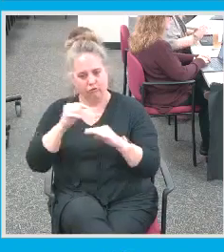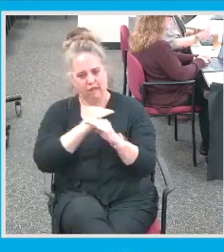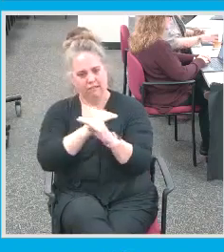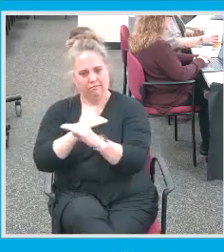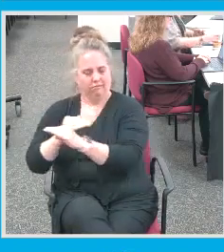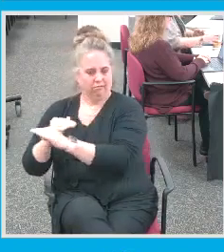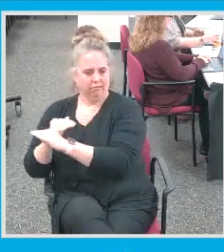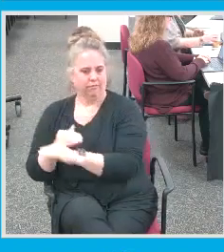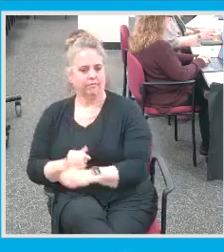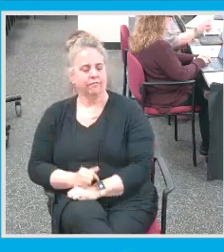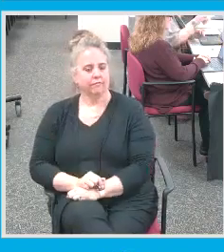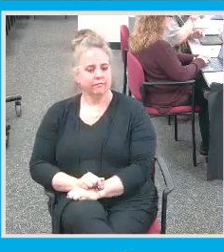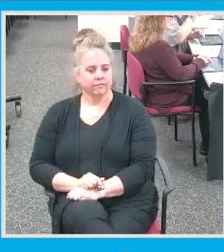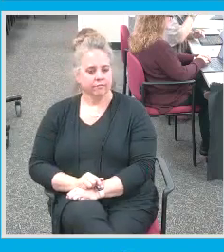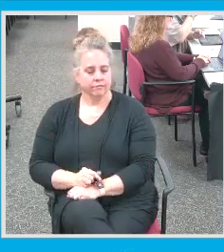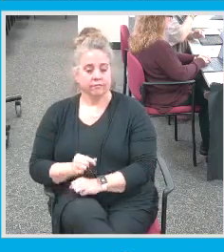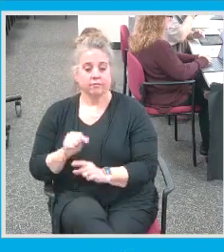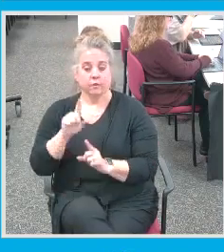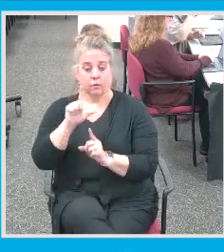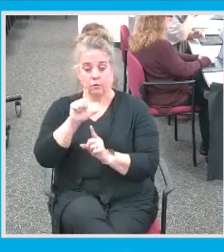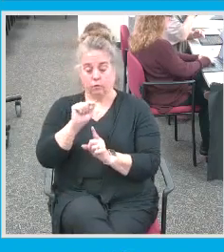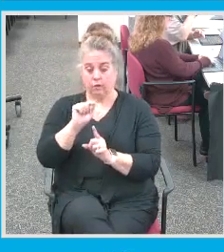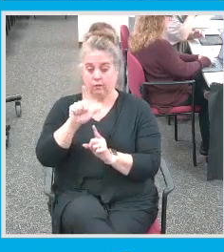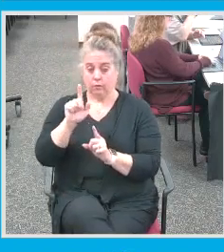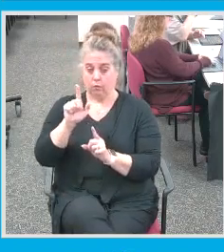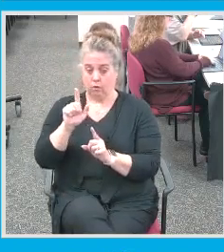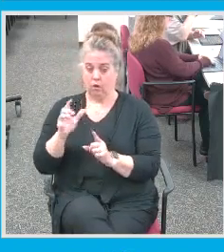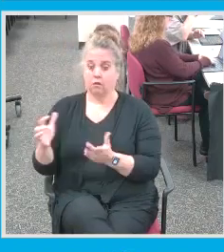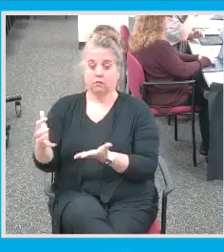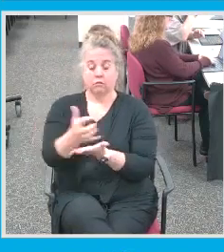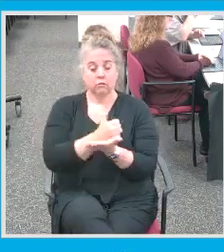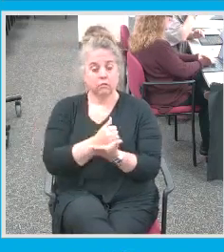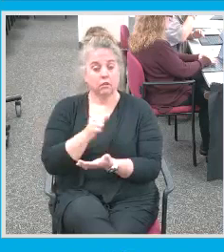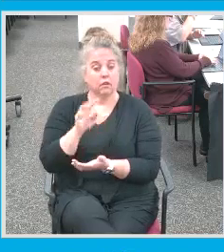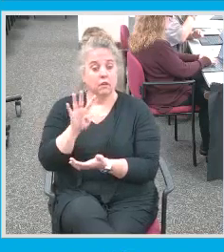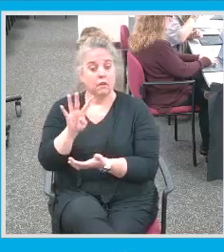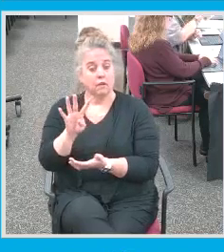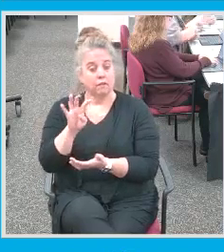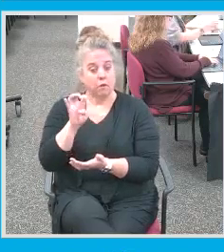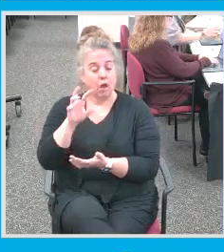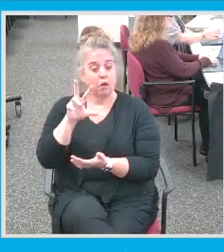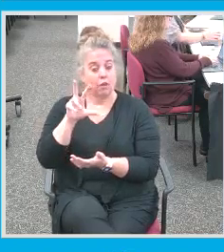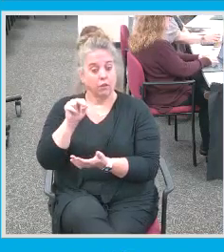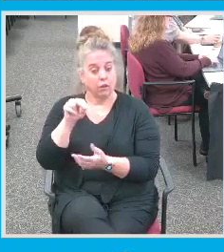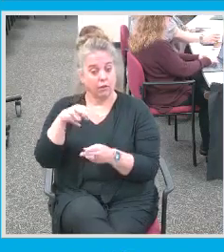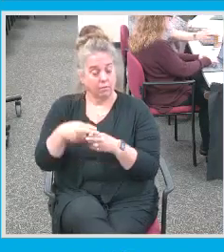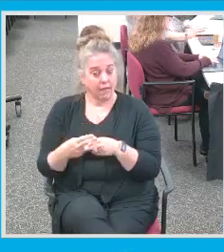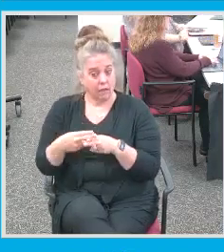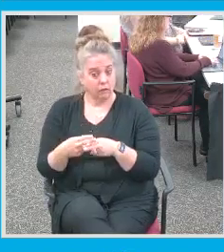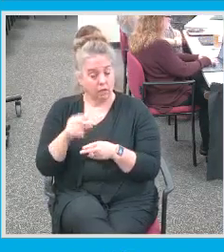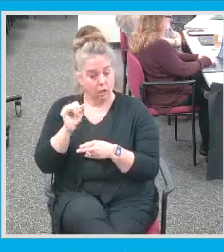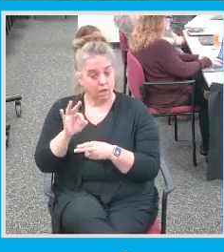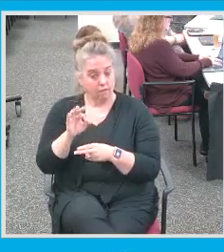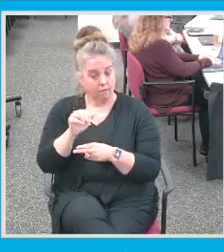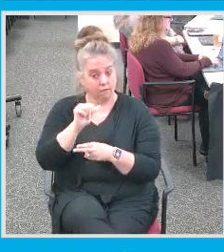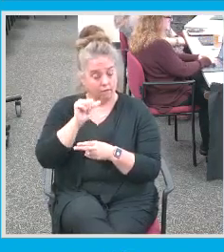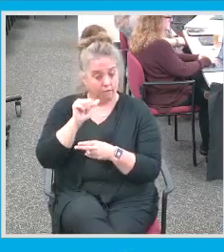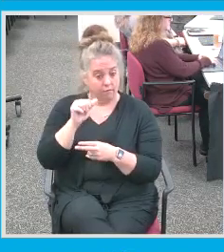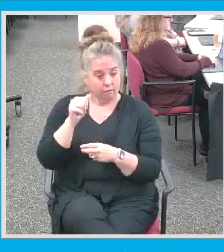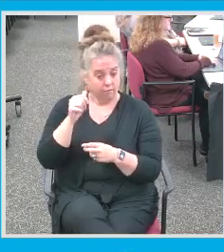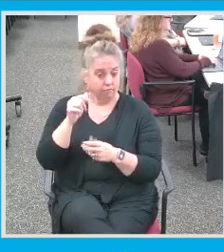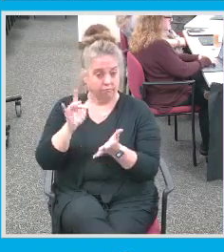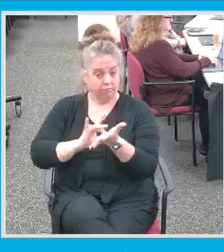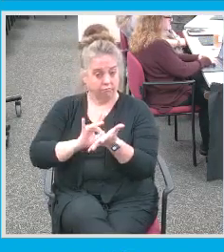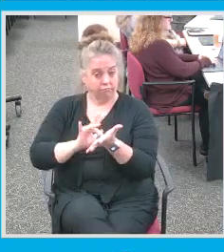2021, we have collected over 430 pounds of unused and expired prescription medications through our drug take-back days in